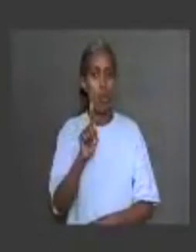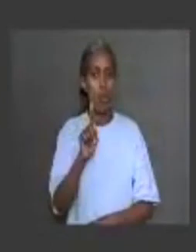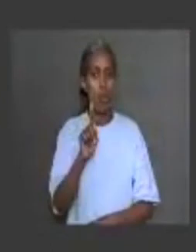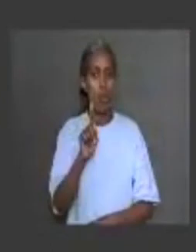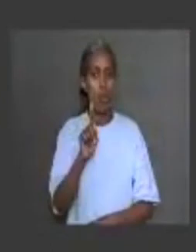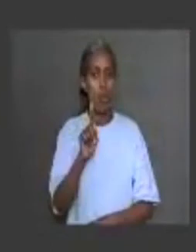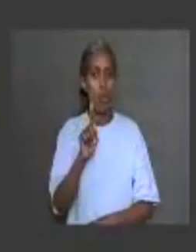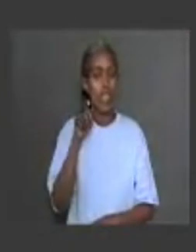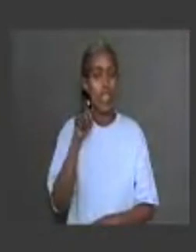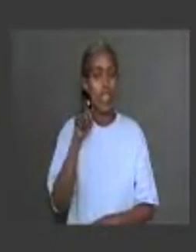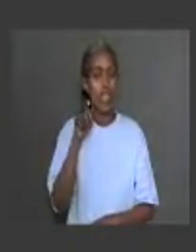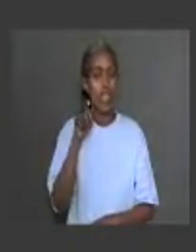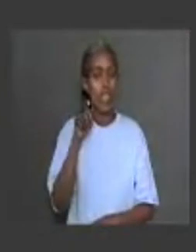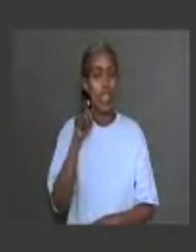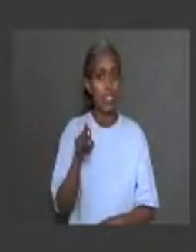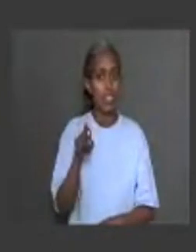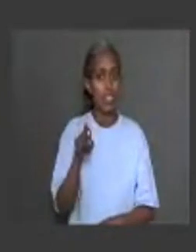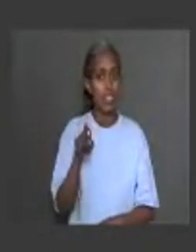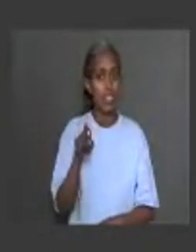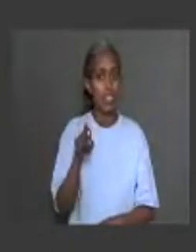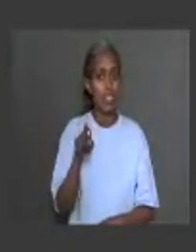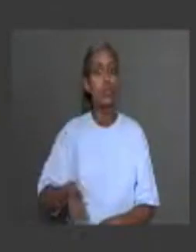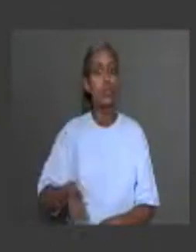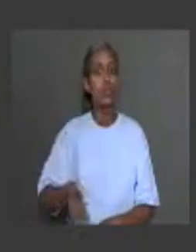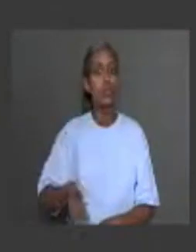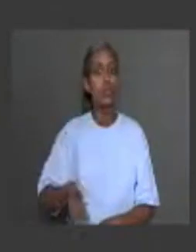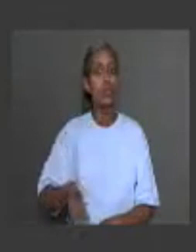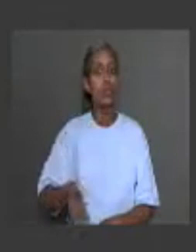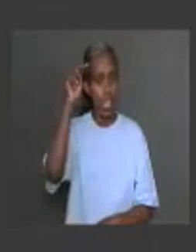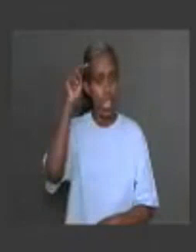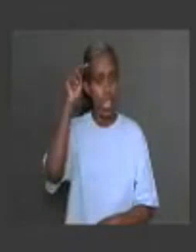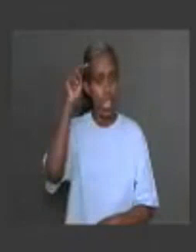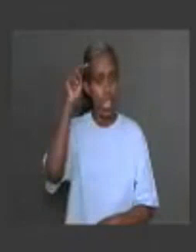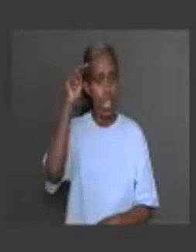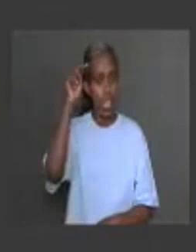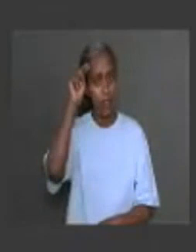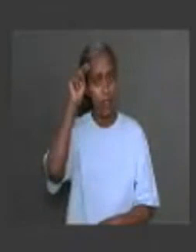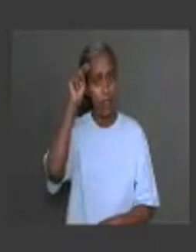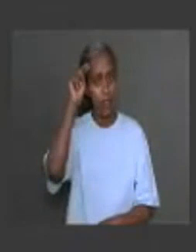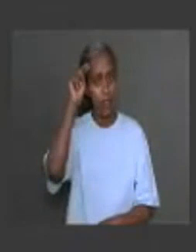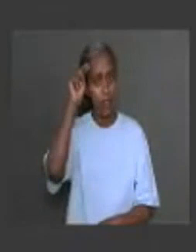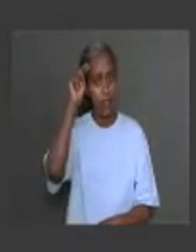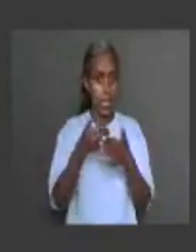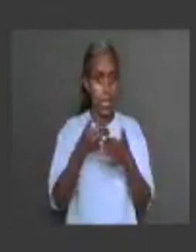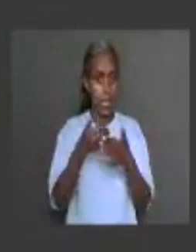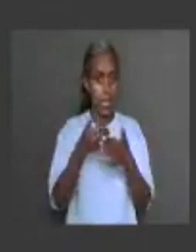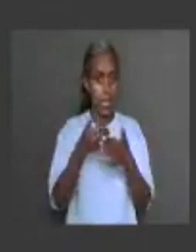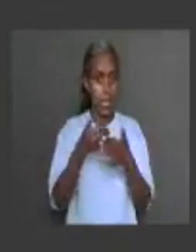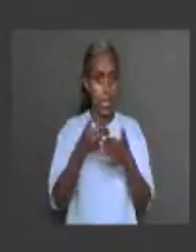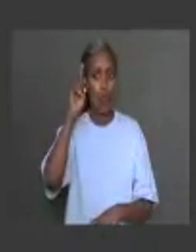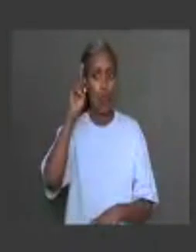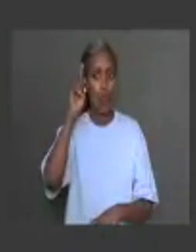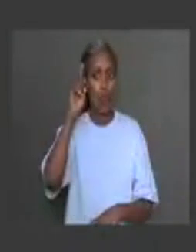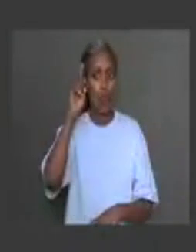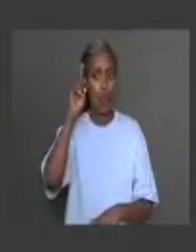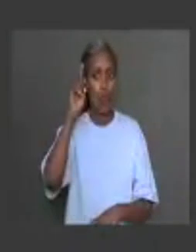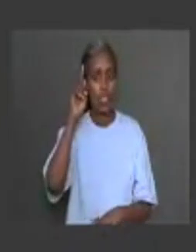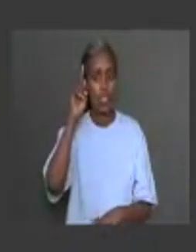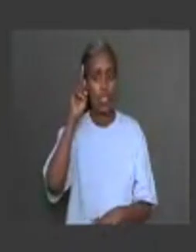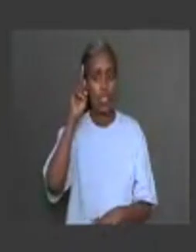1x to the power of n minus 1